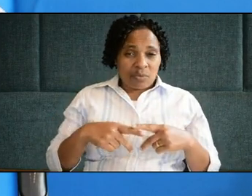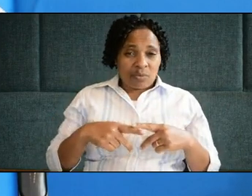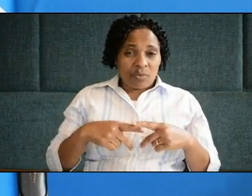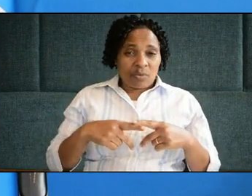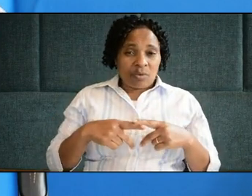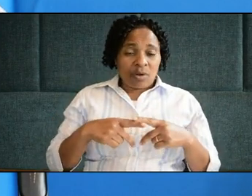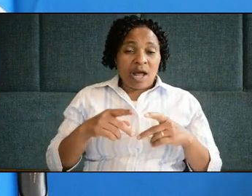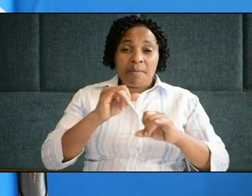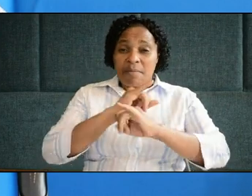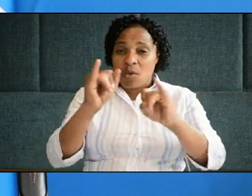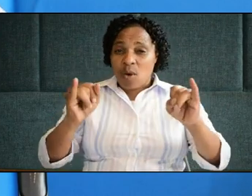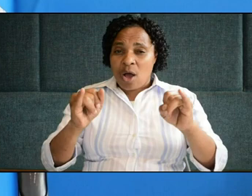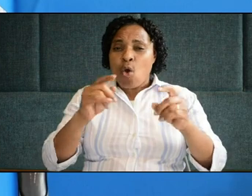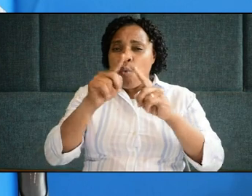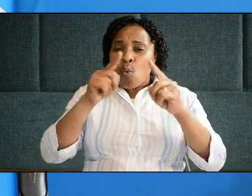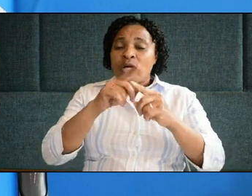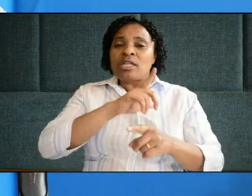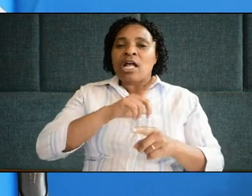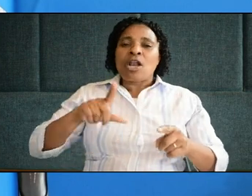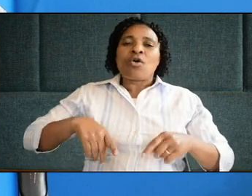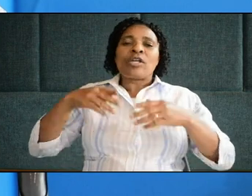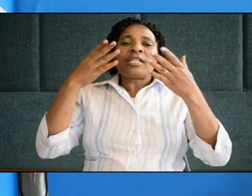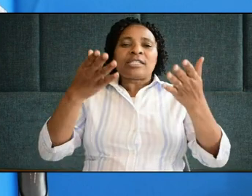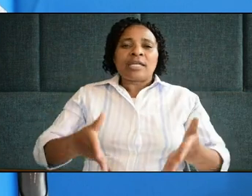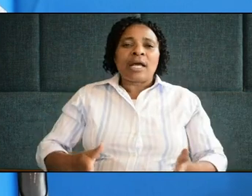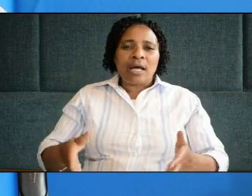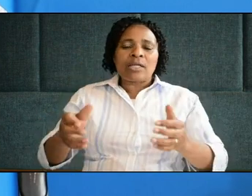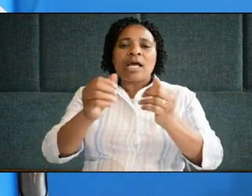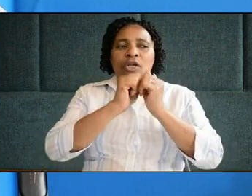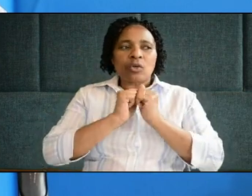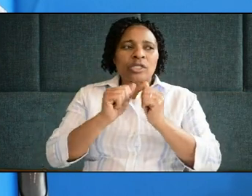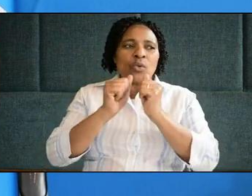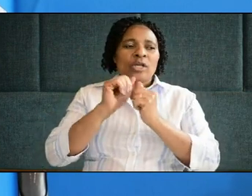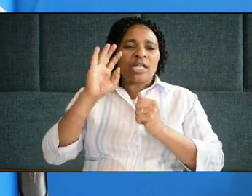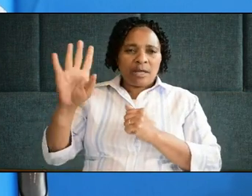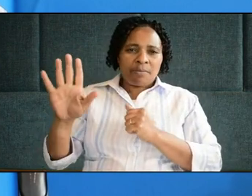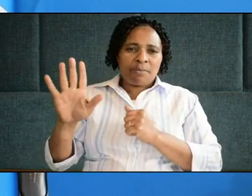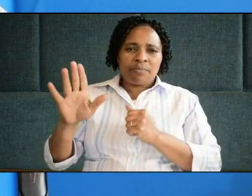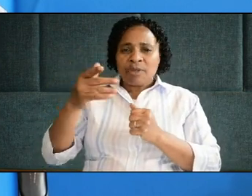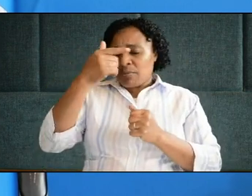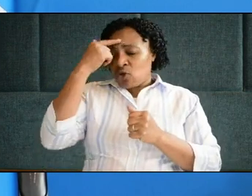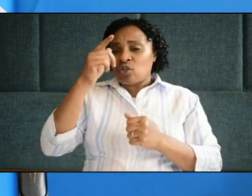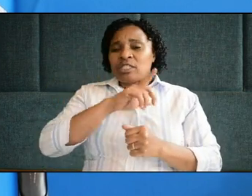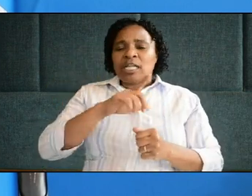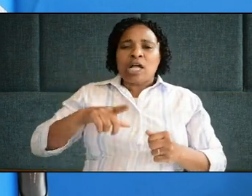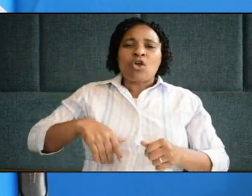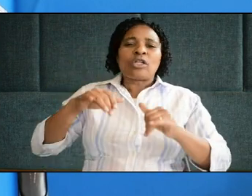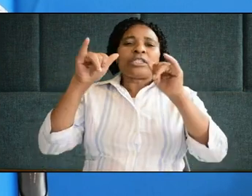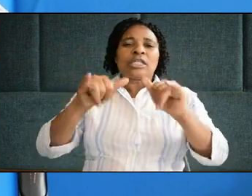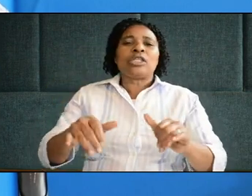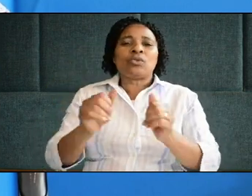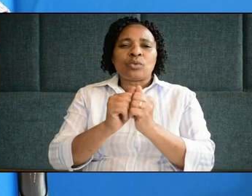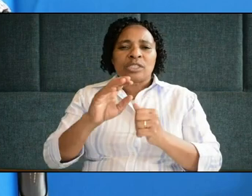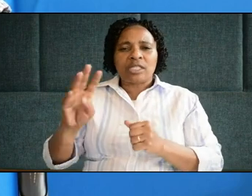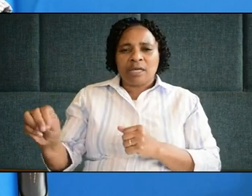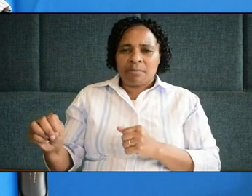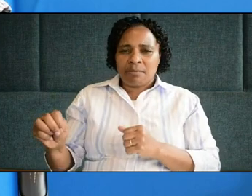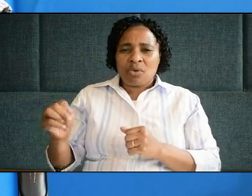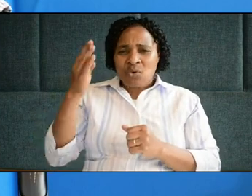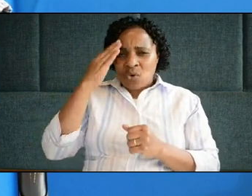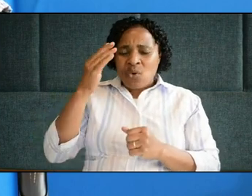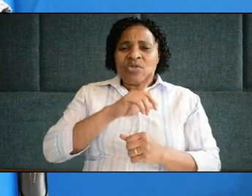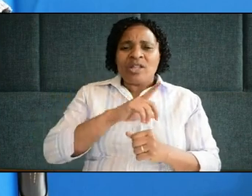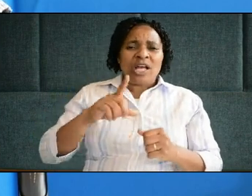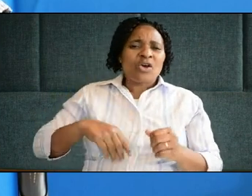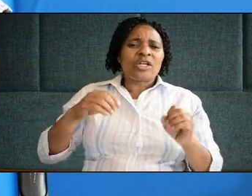when the Lord is there, they are with him, because the Lord dwelt among them, and we know that the Lord cannot